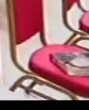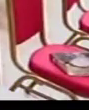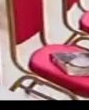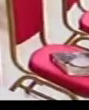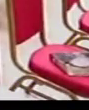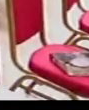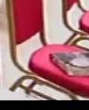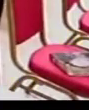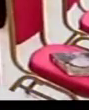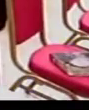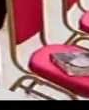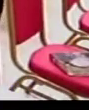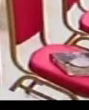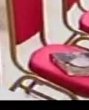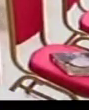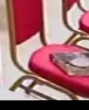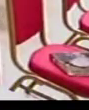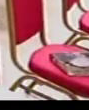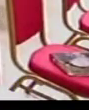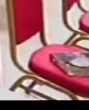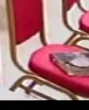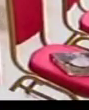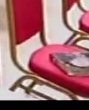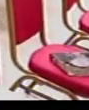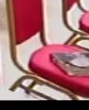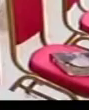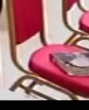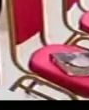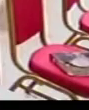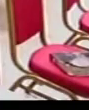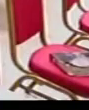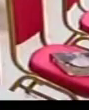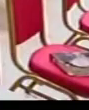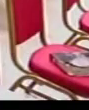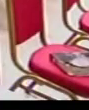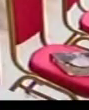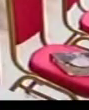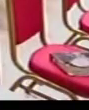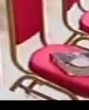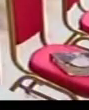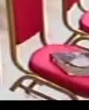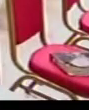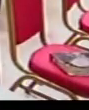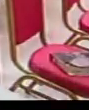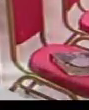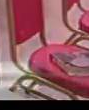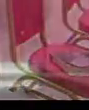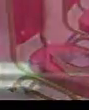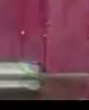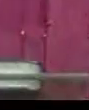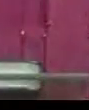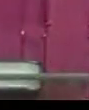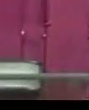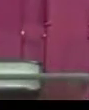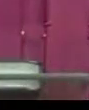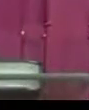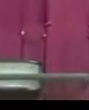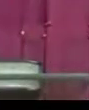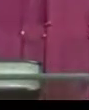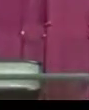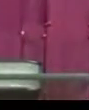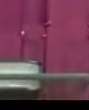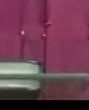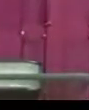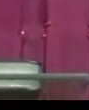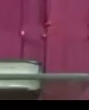God, glorify Him, exalt Him, and praise His holy name, because of this great revelation we have gotten tonight. The